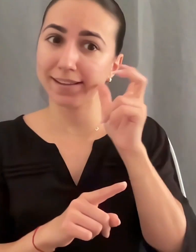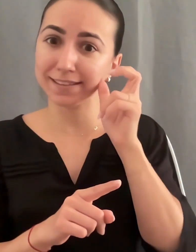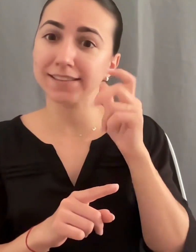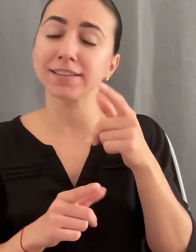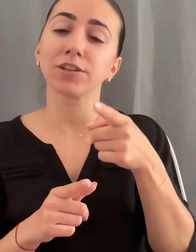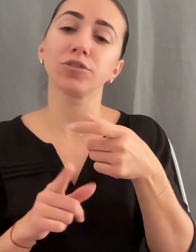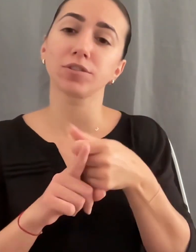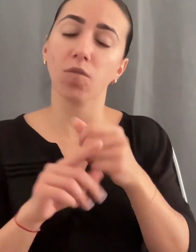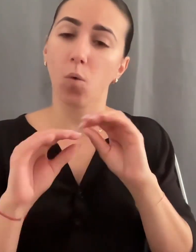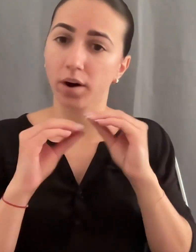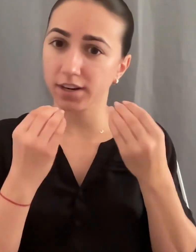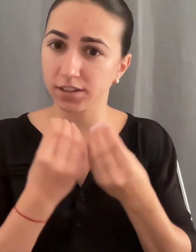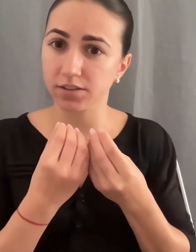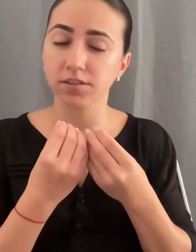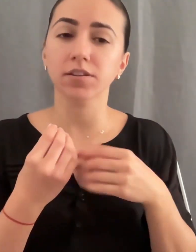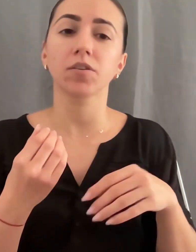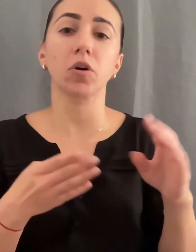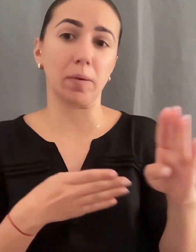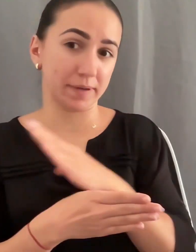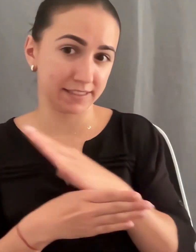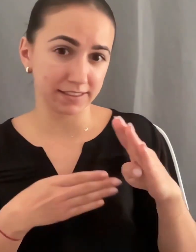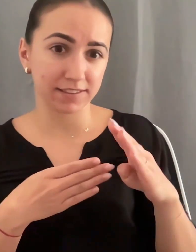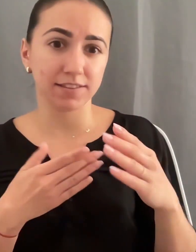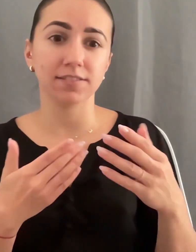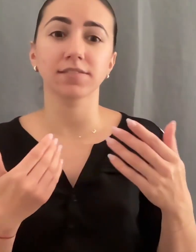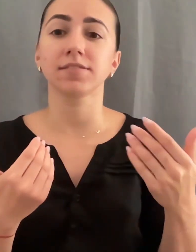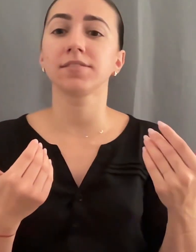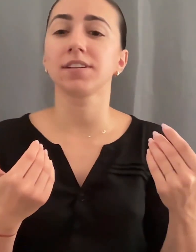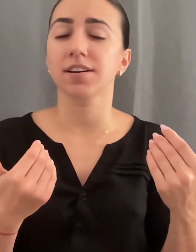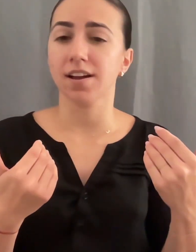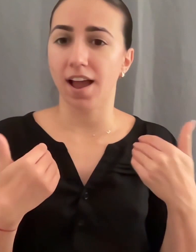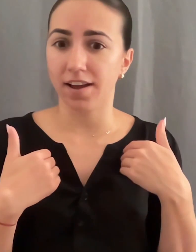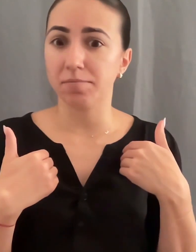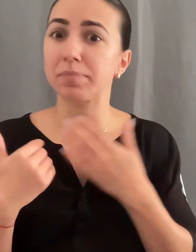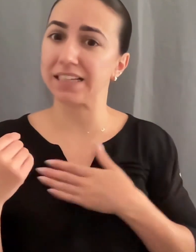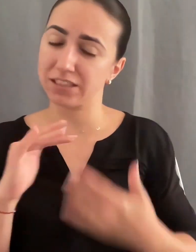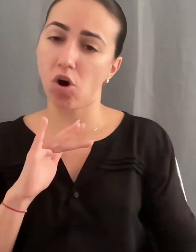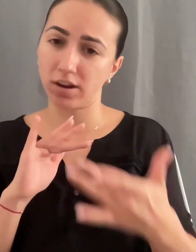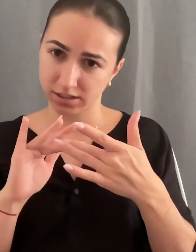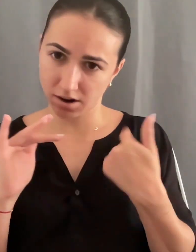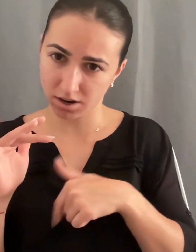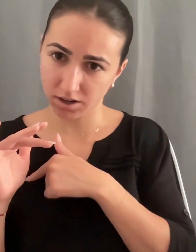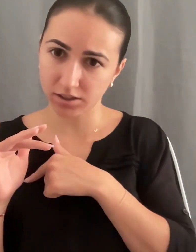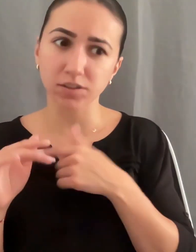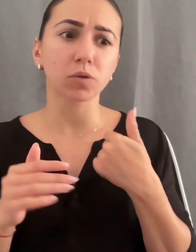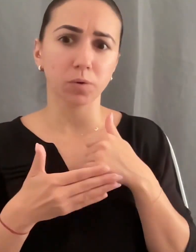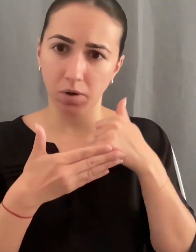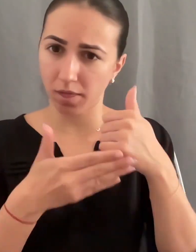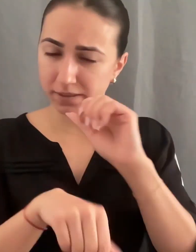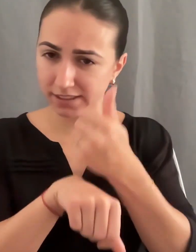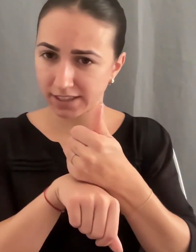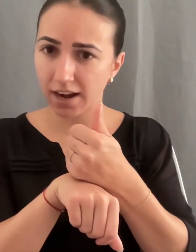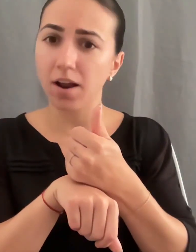you're an organization or an entity that's serving as a representative payee, to reach out to us and we can get you set up so you